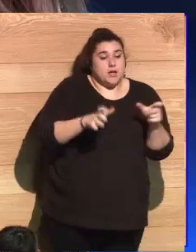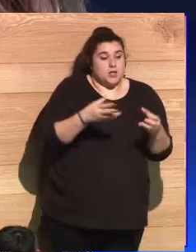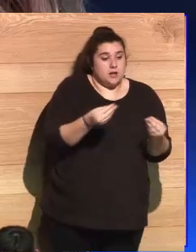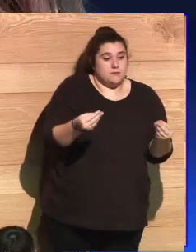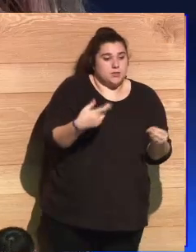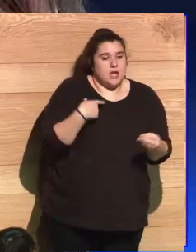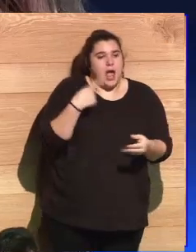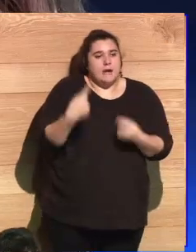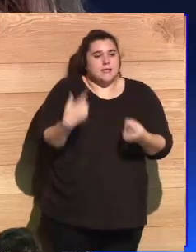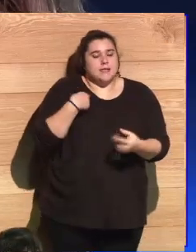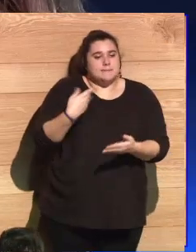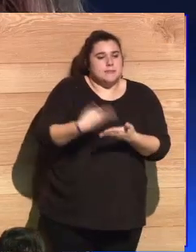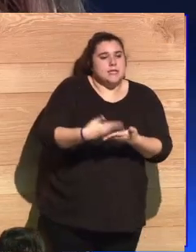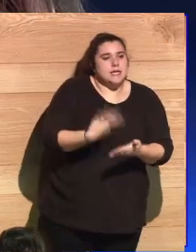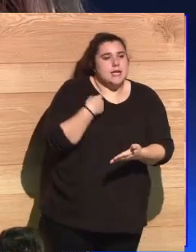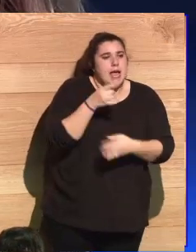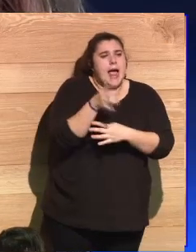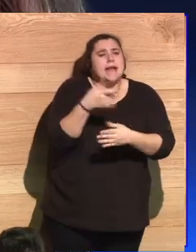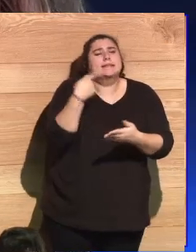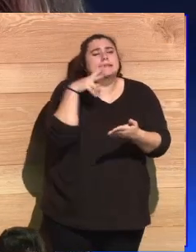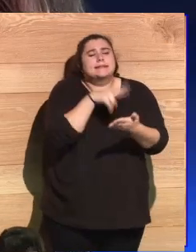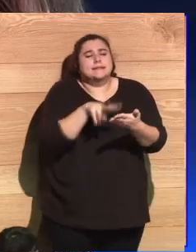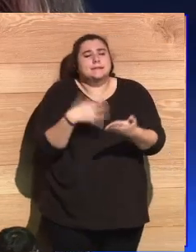letter for them, and I was always happy to do it.